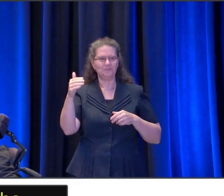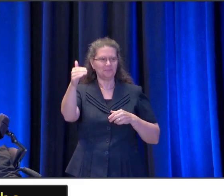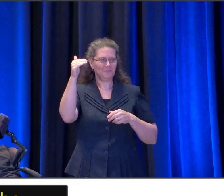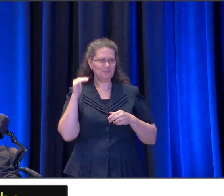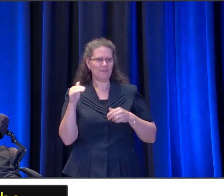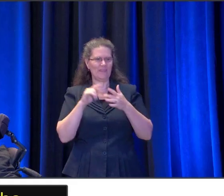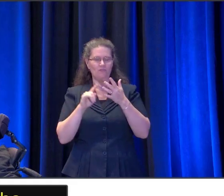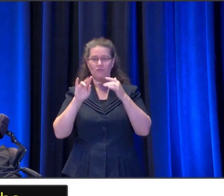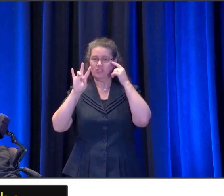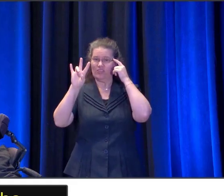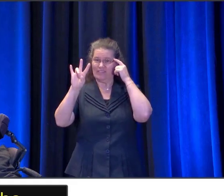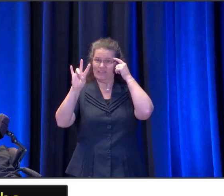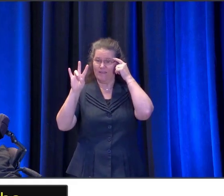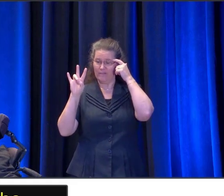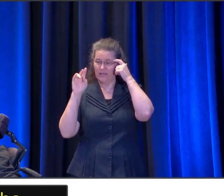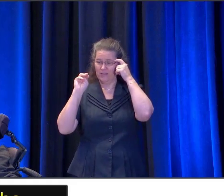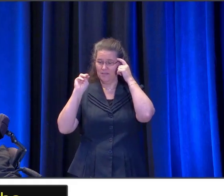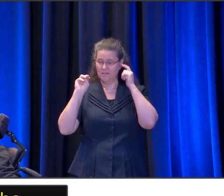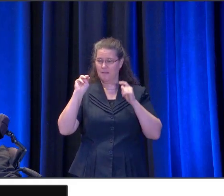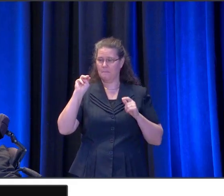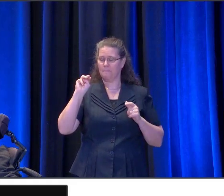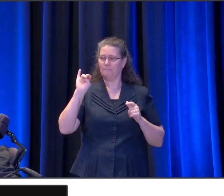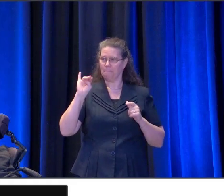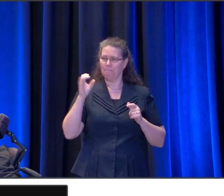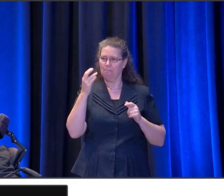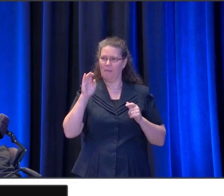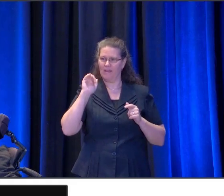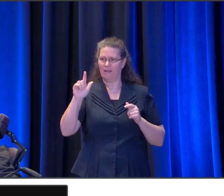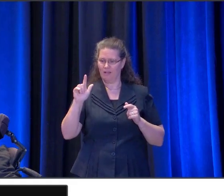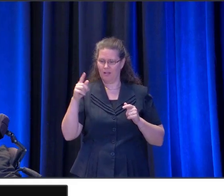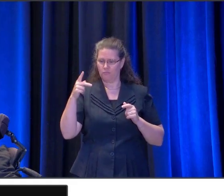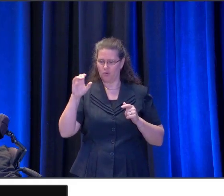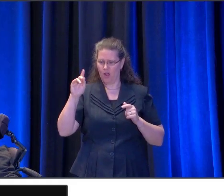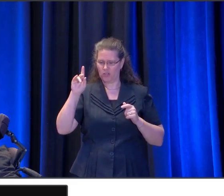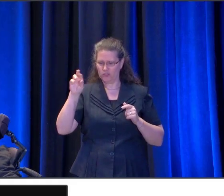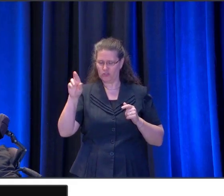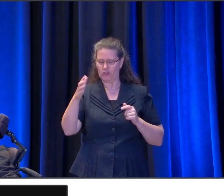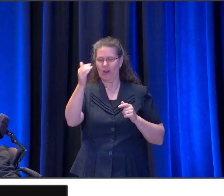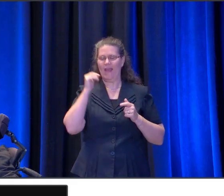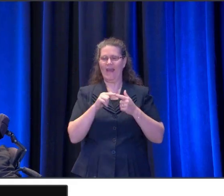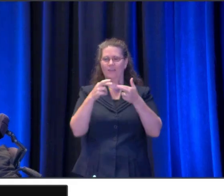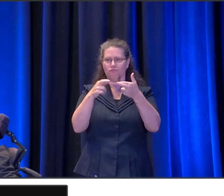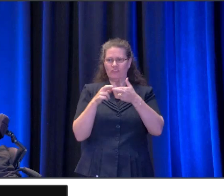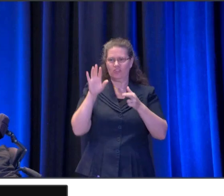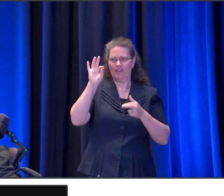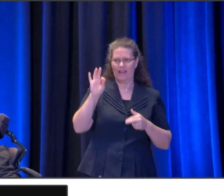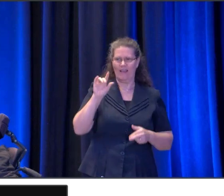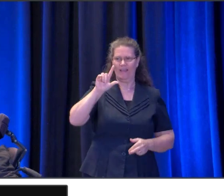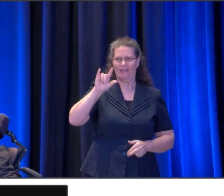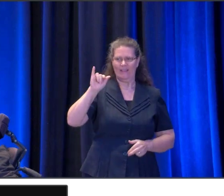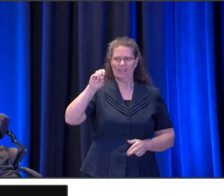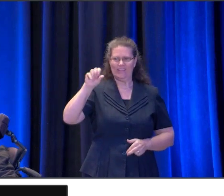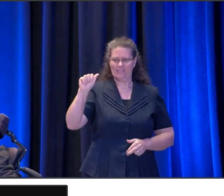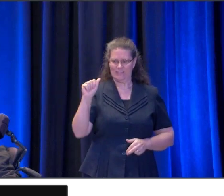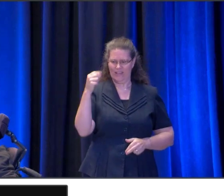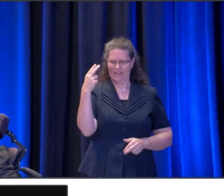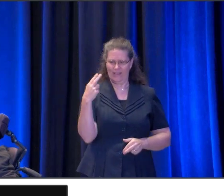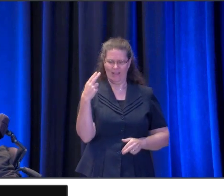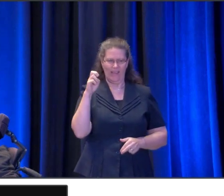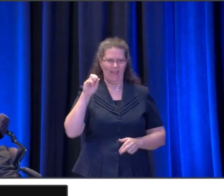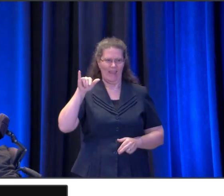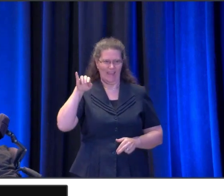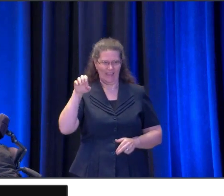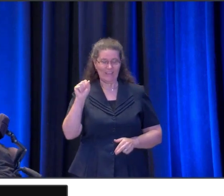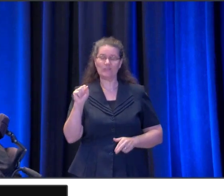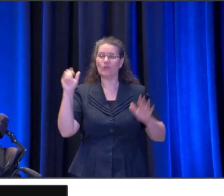Yes. And Region 9, Lisa Hay. Yes. Yes. Let's